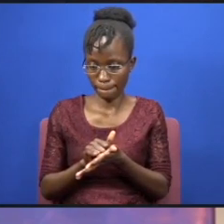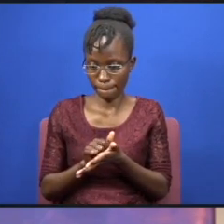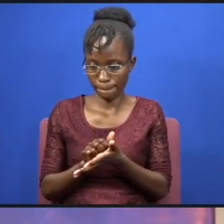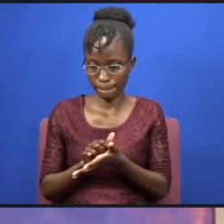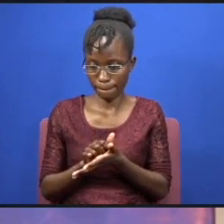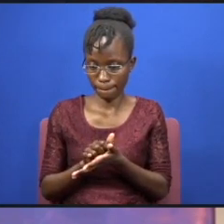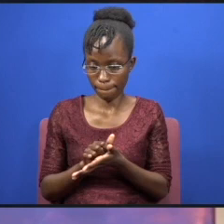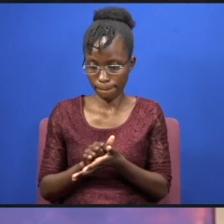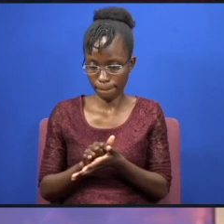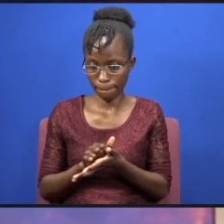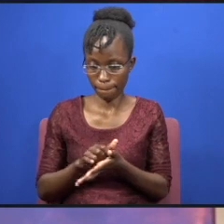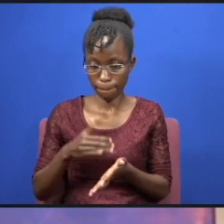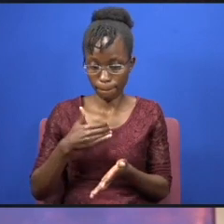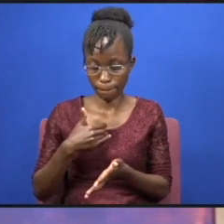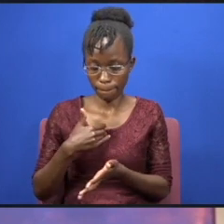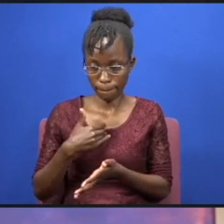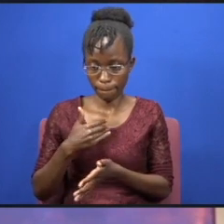I have all the plans.